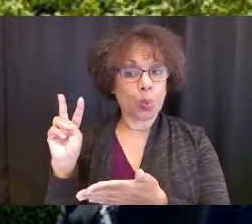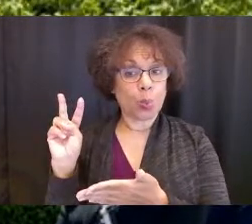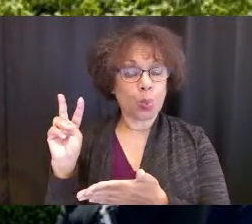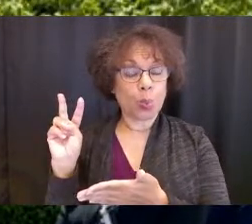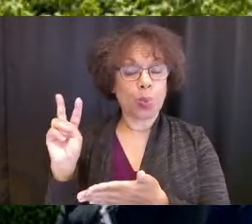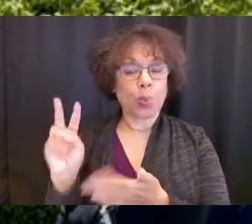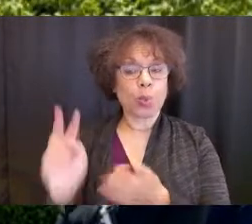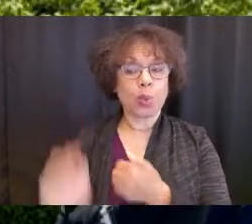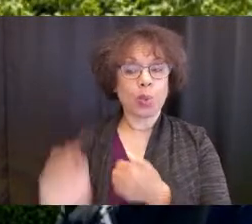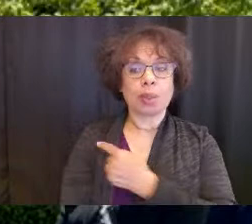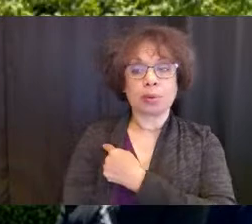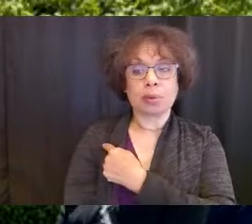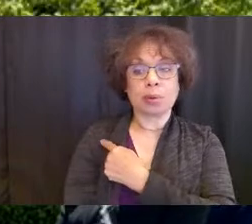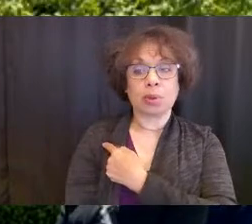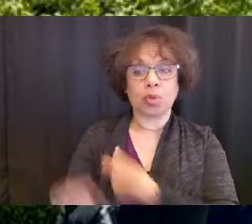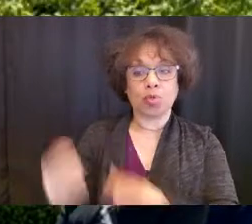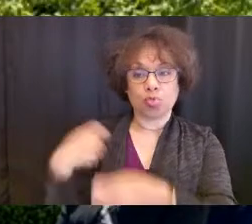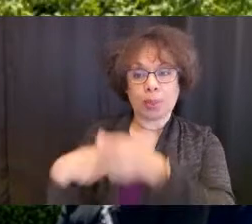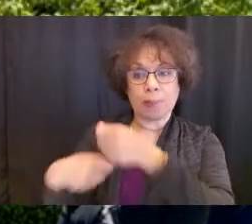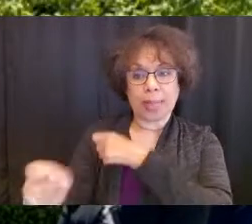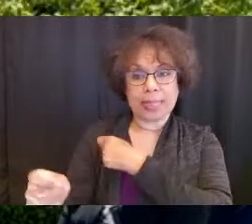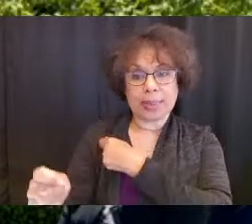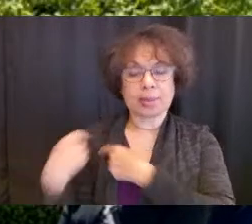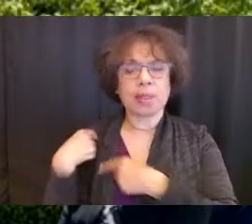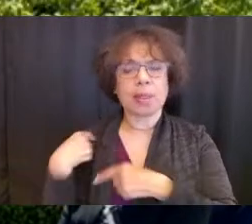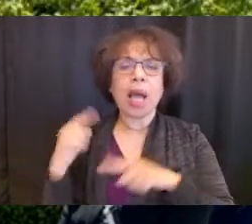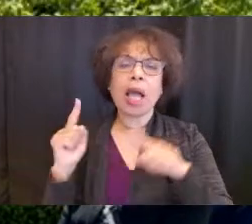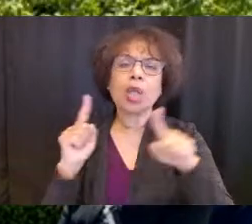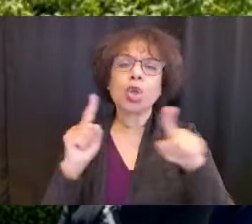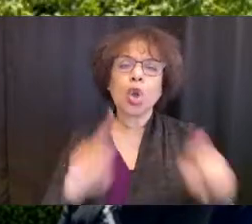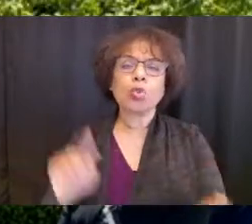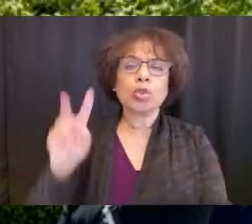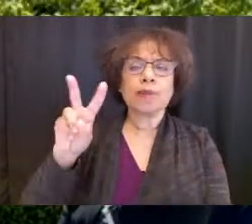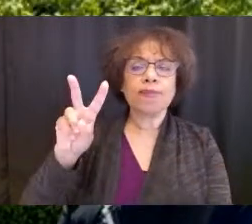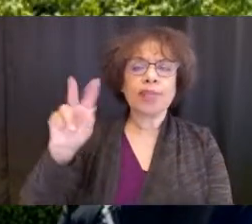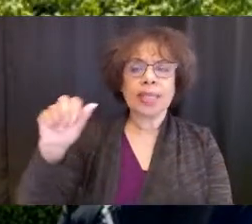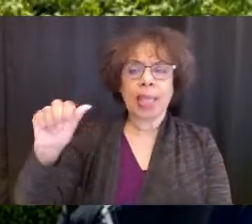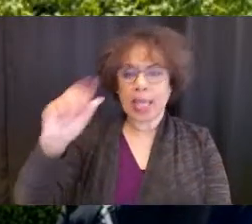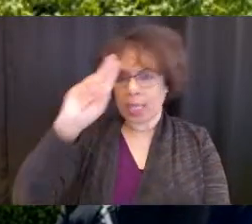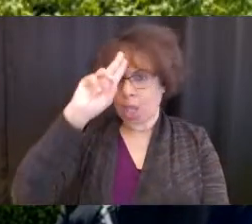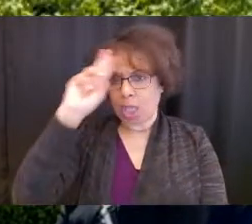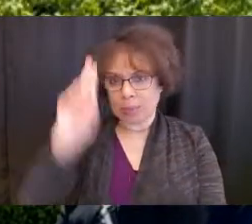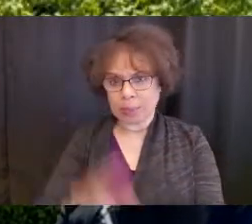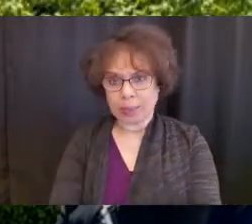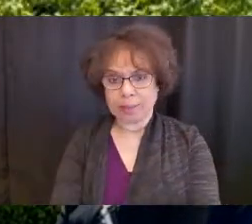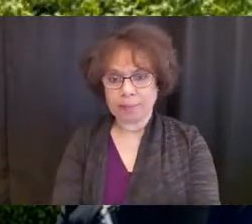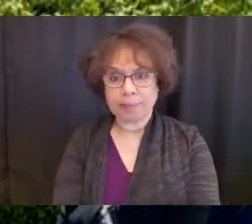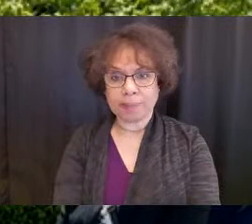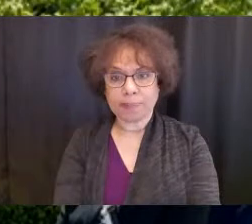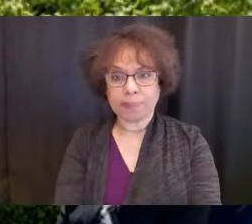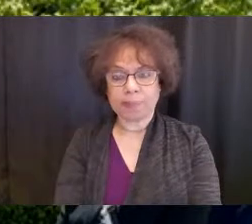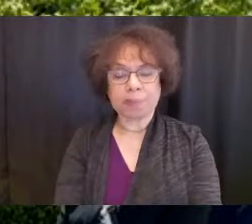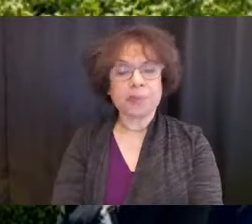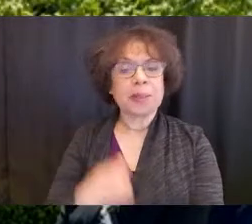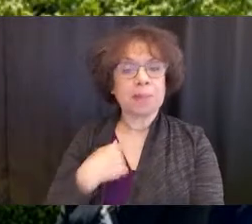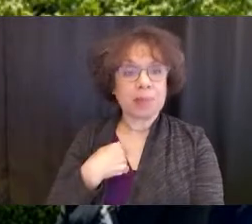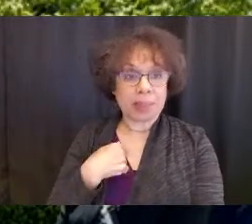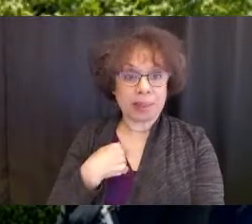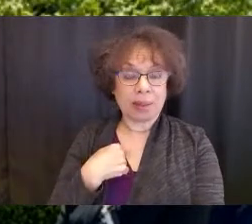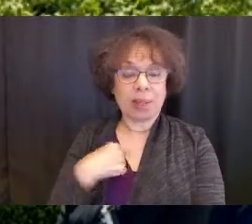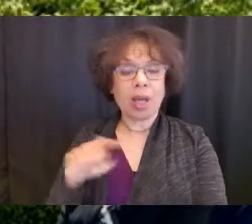a shoulder replacement. I get my care at the VA. I am also a very